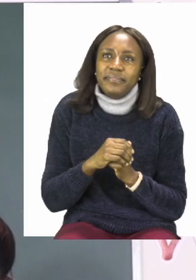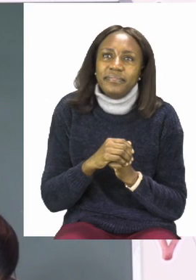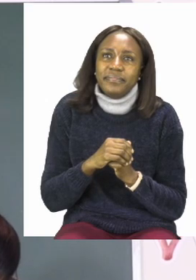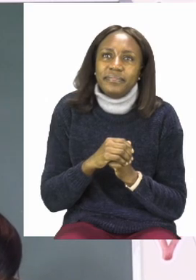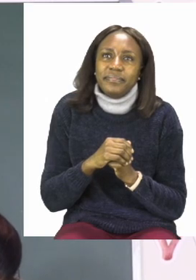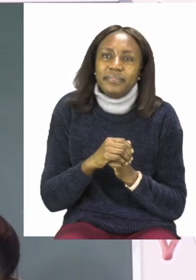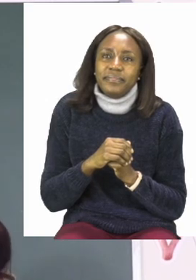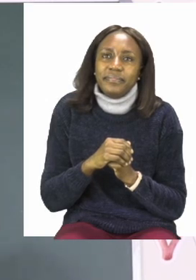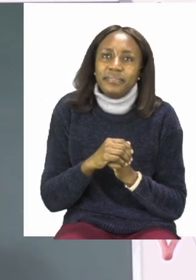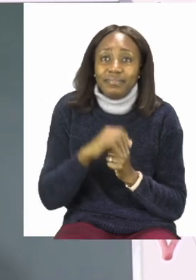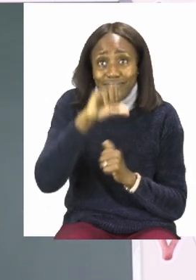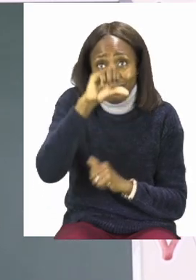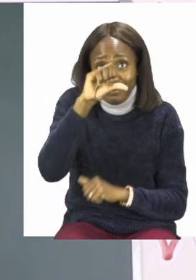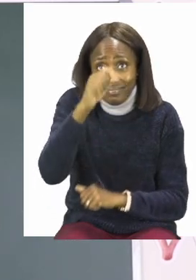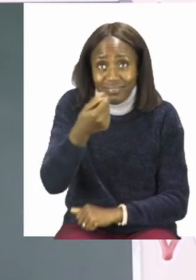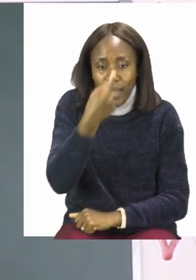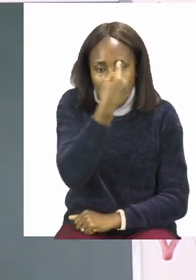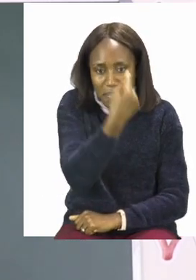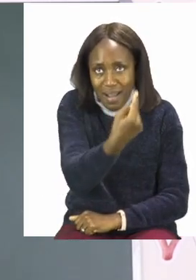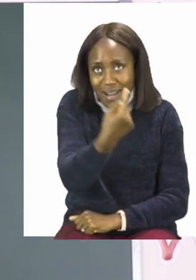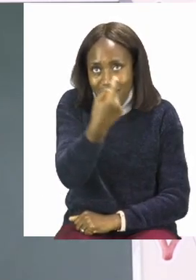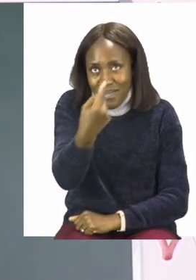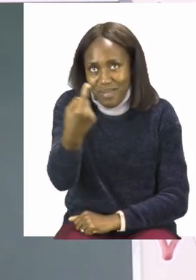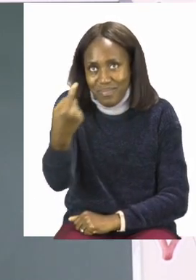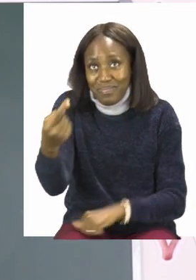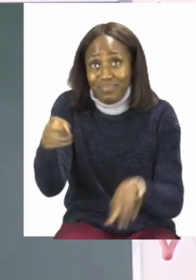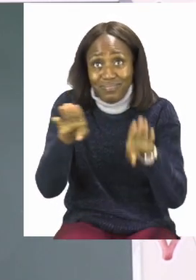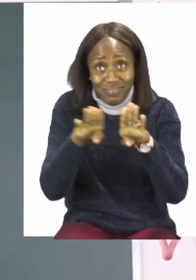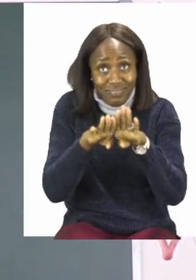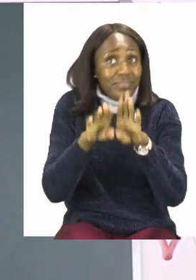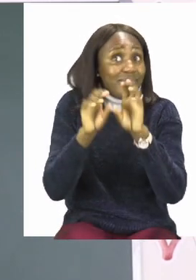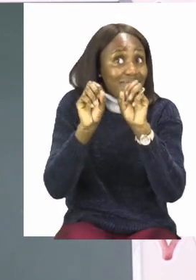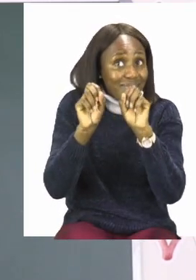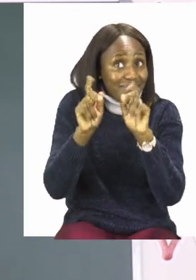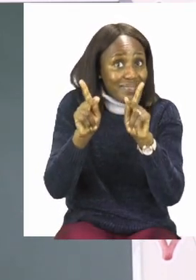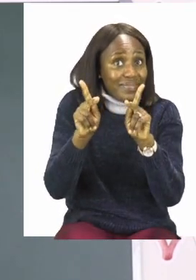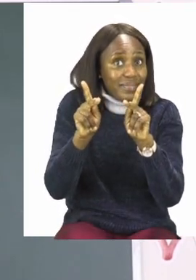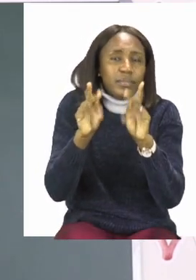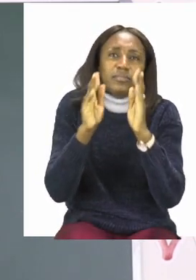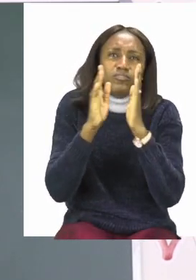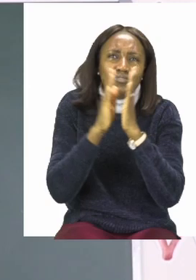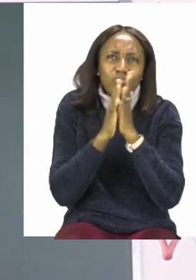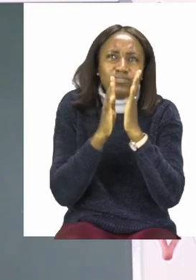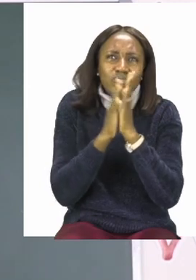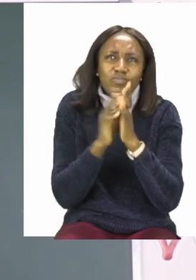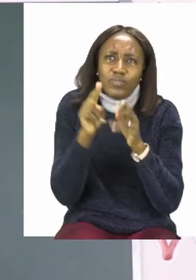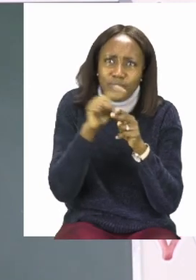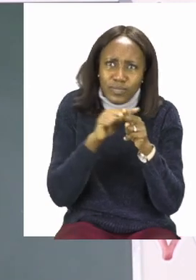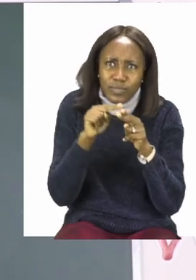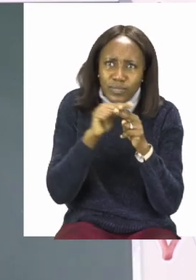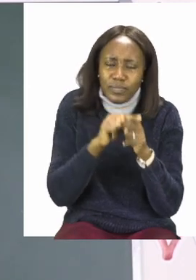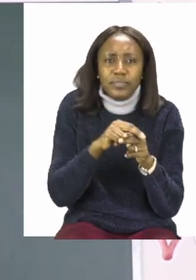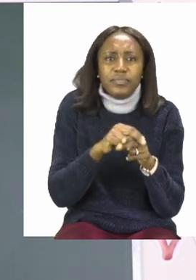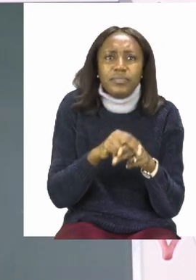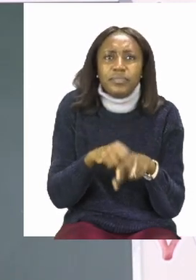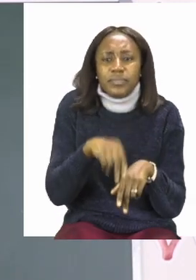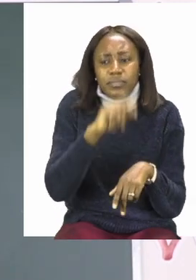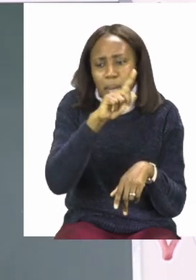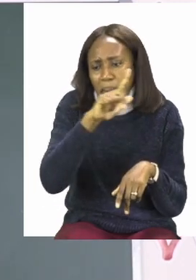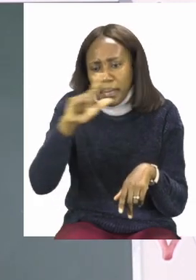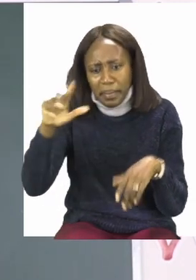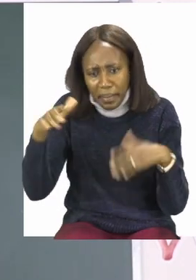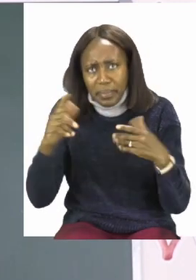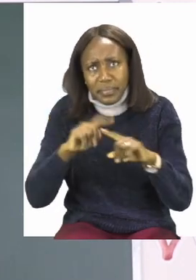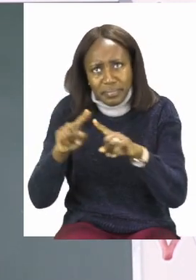The rest of the exercise you are going to do by yourself. Make sure that you use the letters that we have been given for the beginning sound.